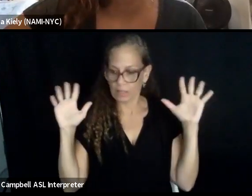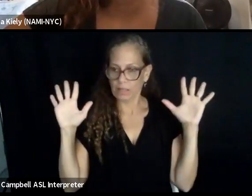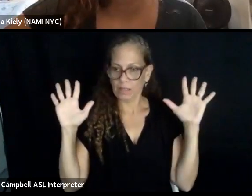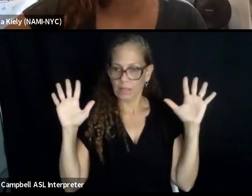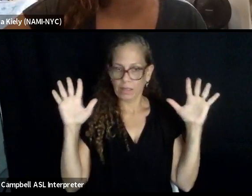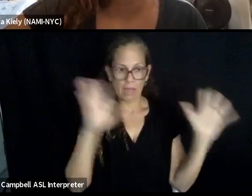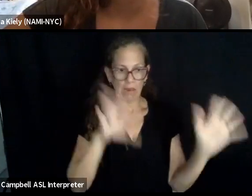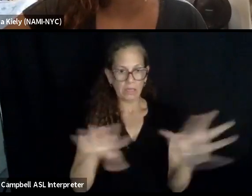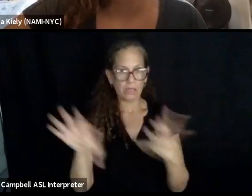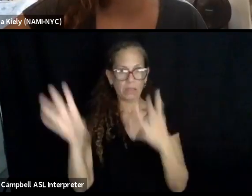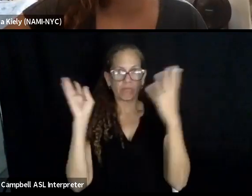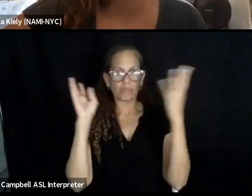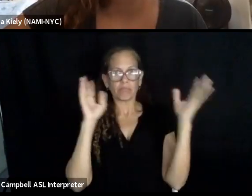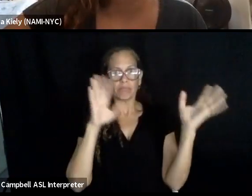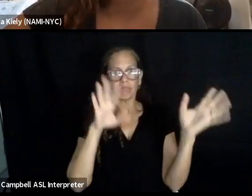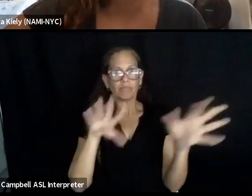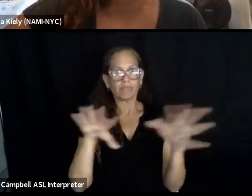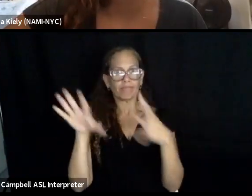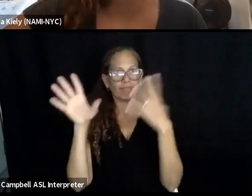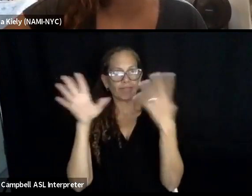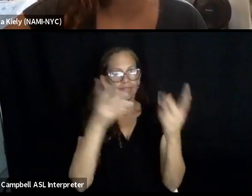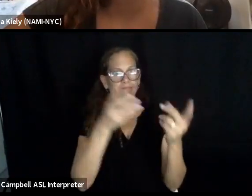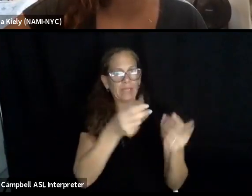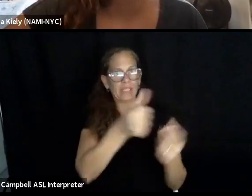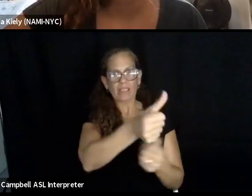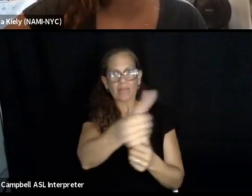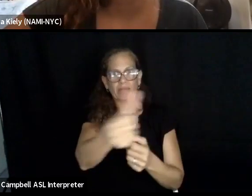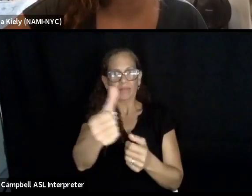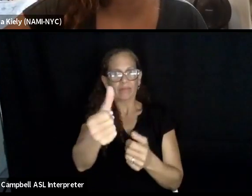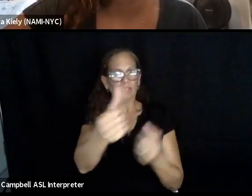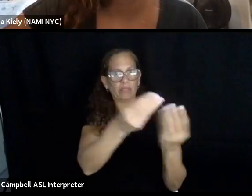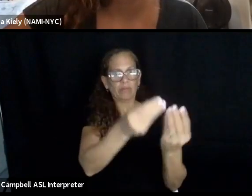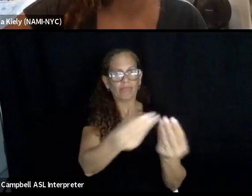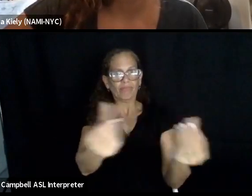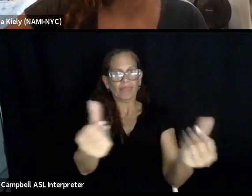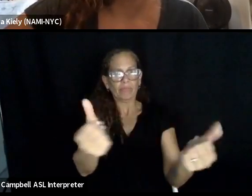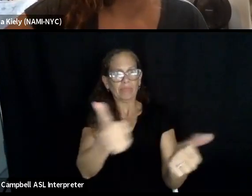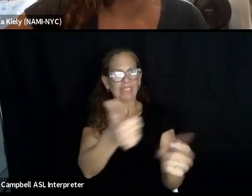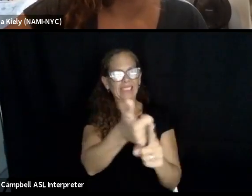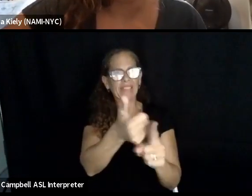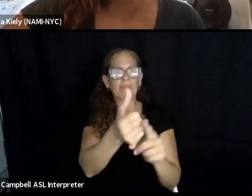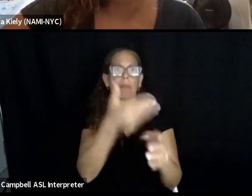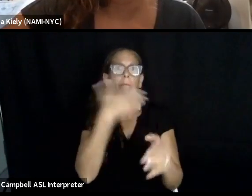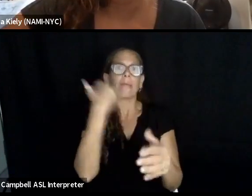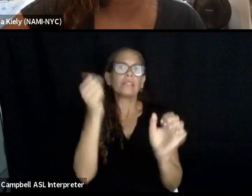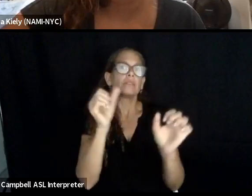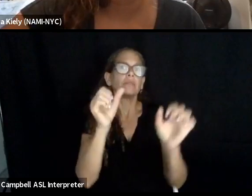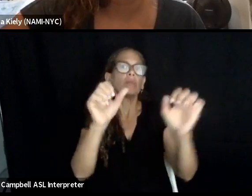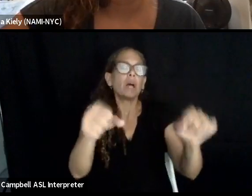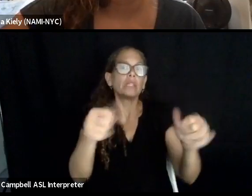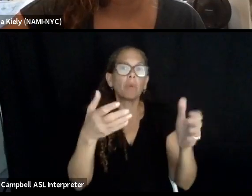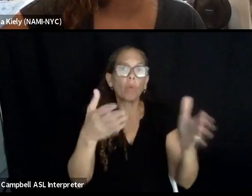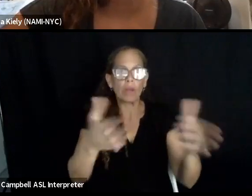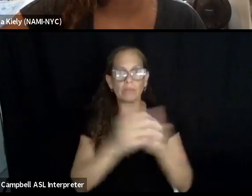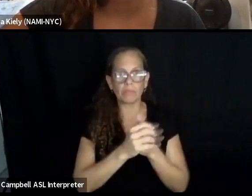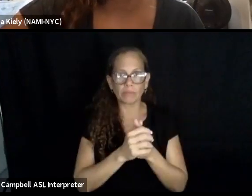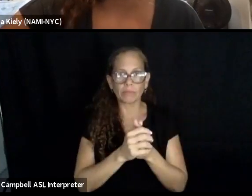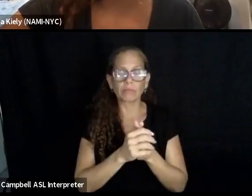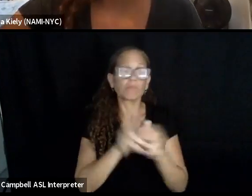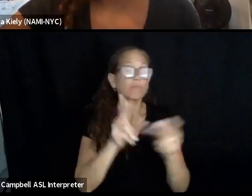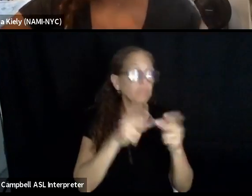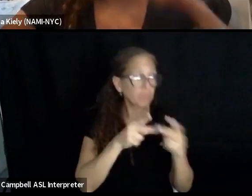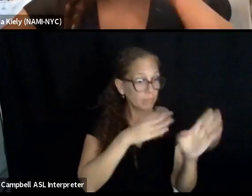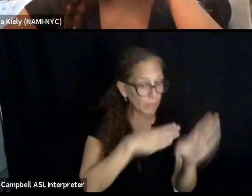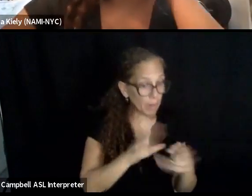things just flow and work out for themselves in the best possible way. I do think there's a place for planning, and I